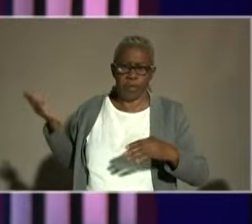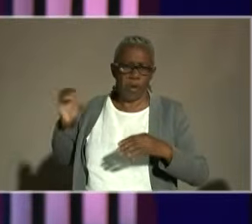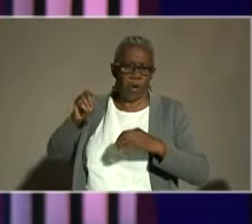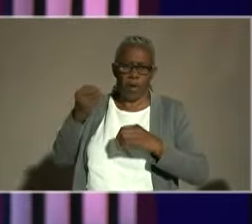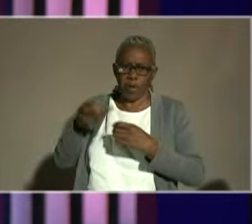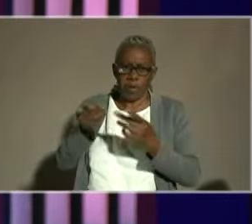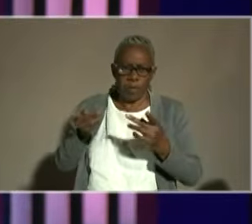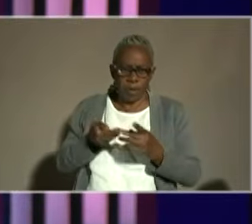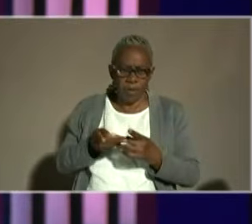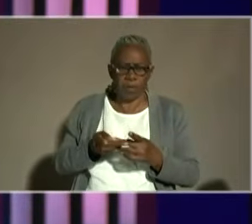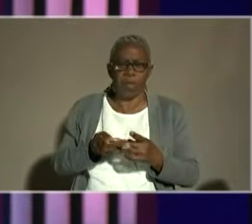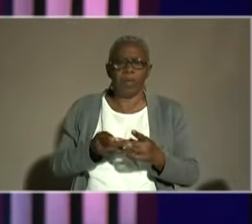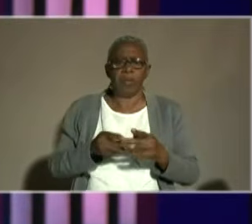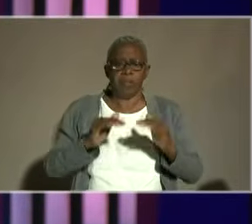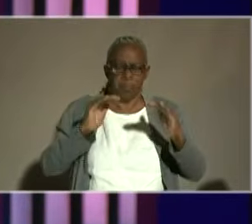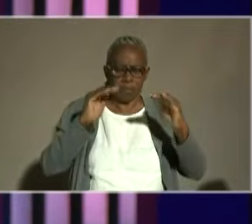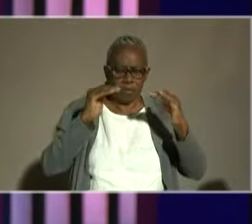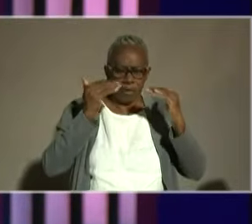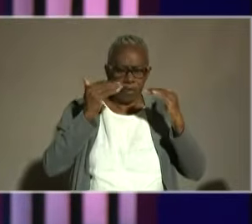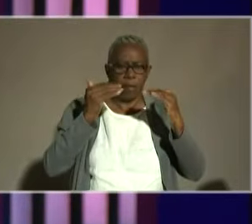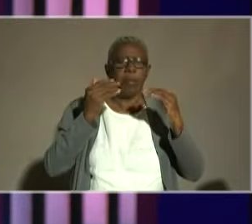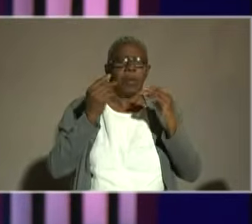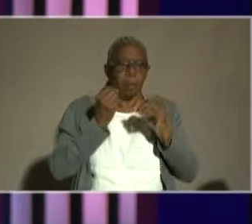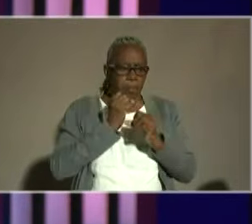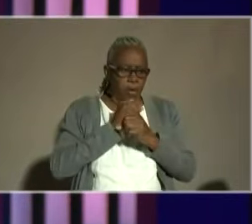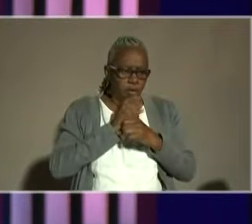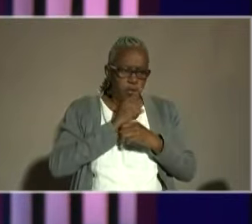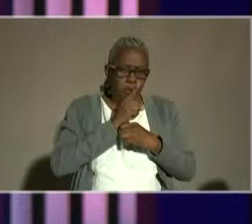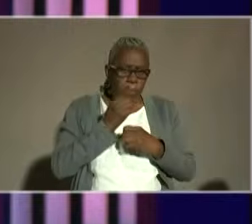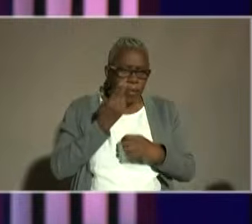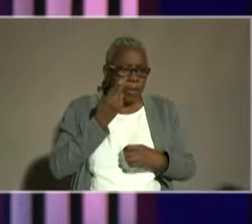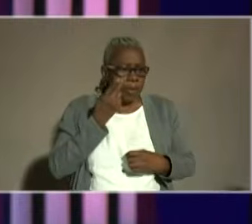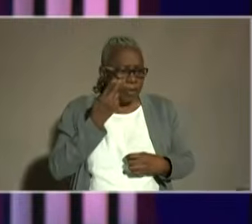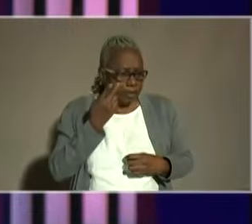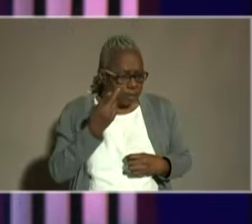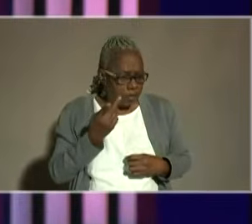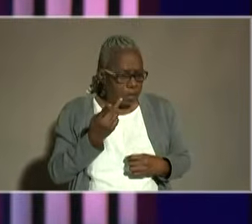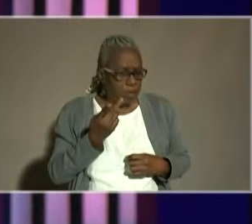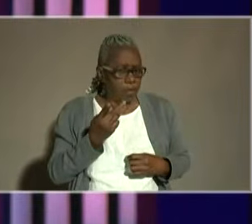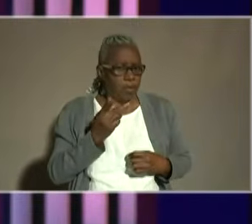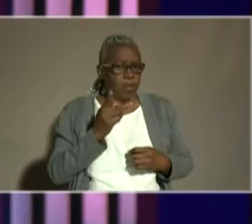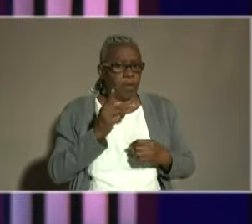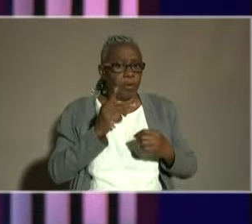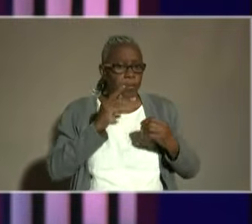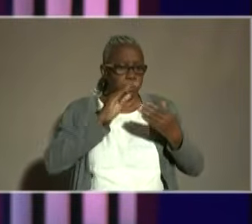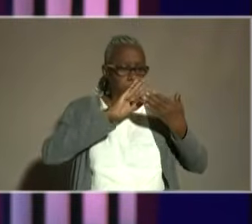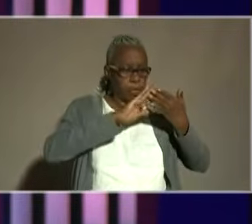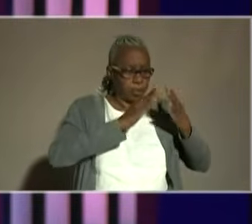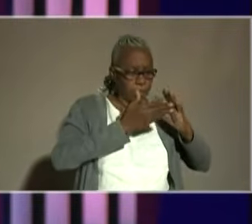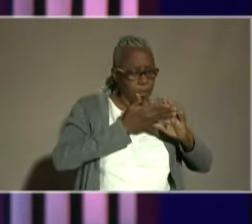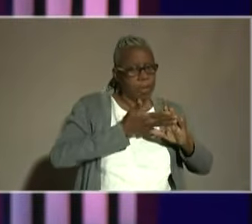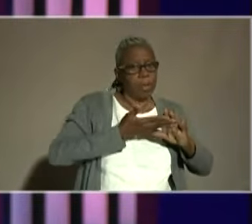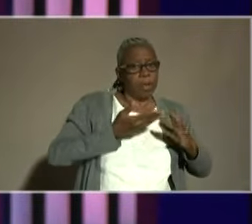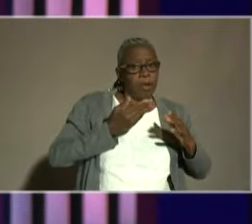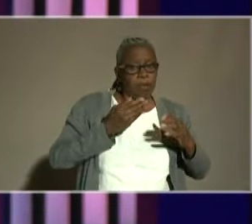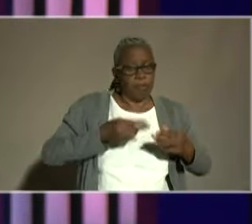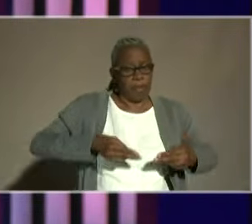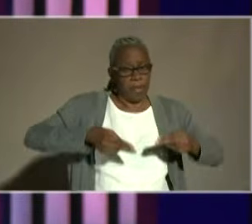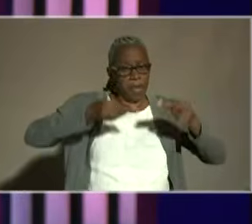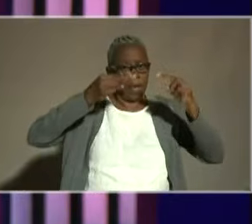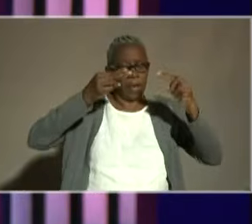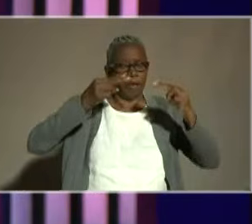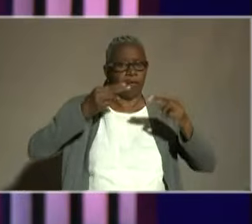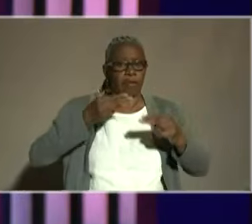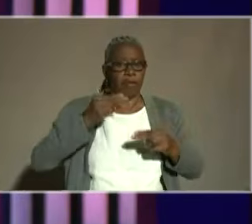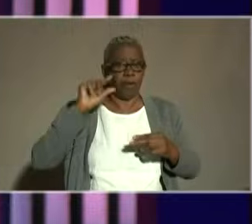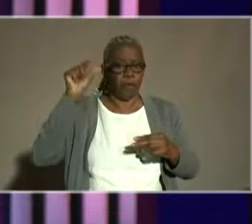standards and processes, make them more transparent and effective, so that the citizens of the corporate area can expect higher levels of governance. I